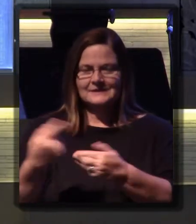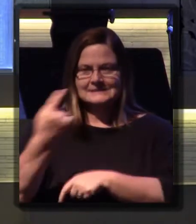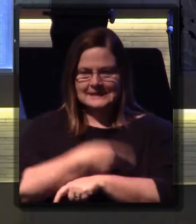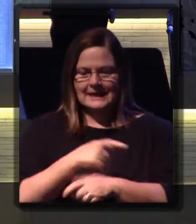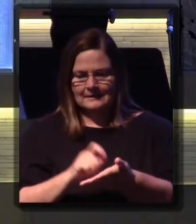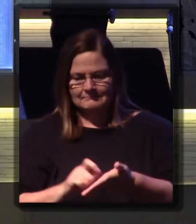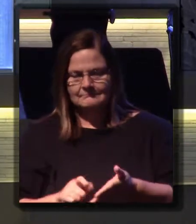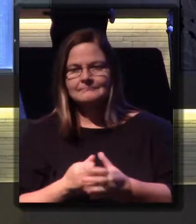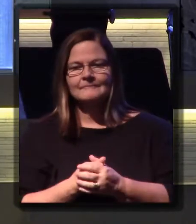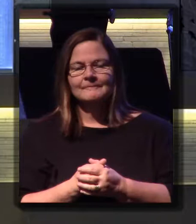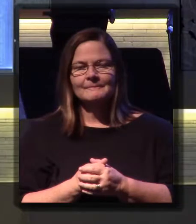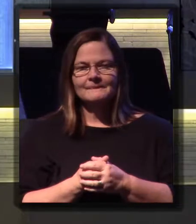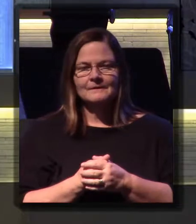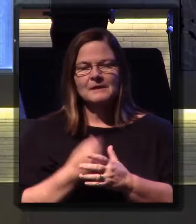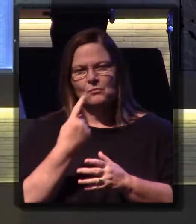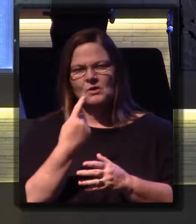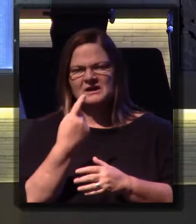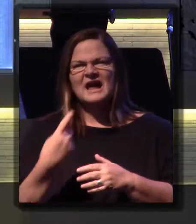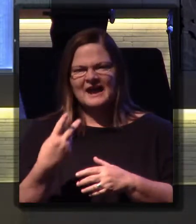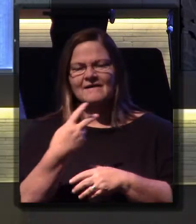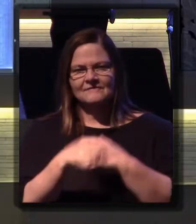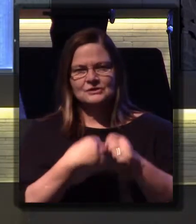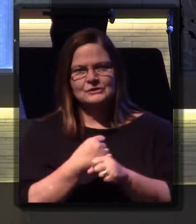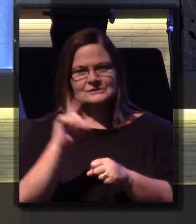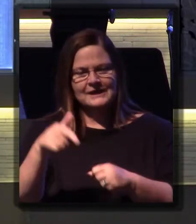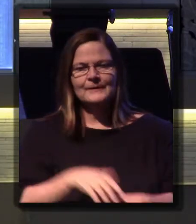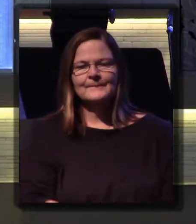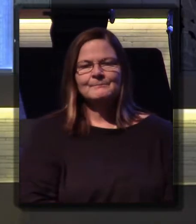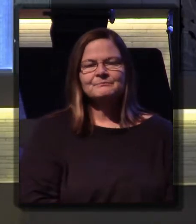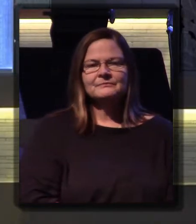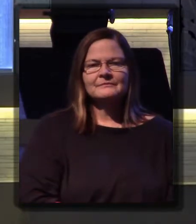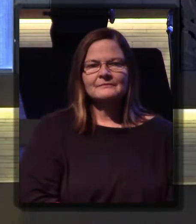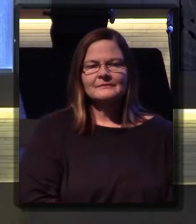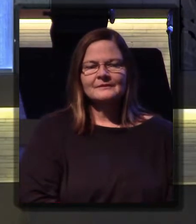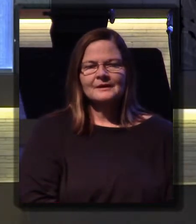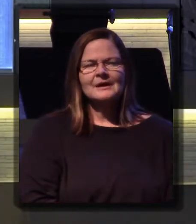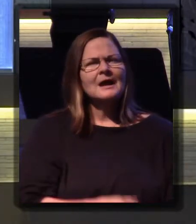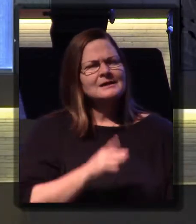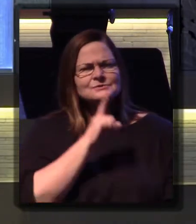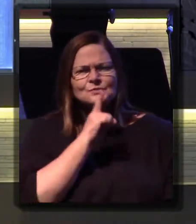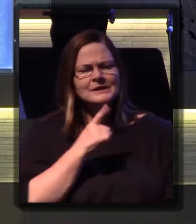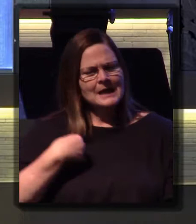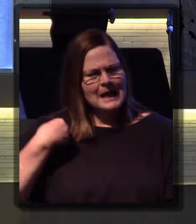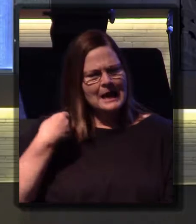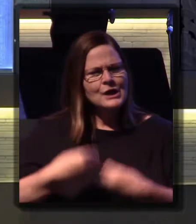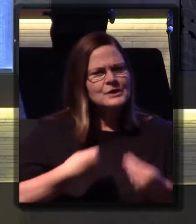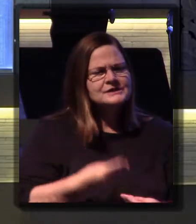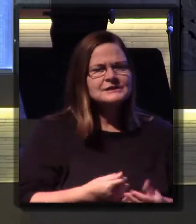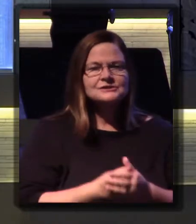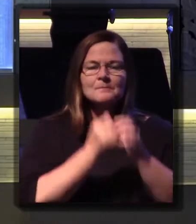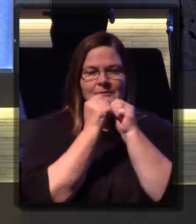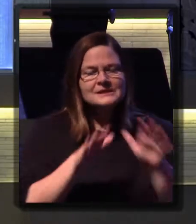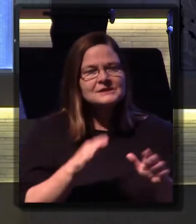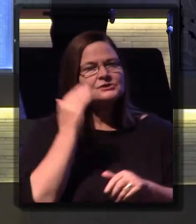reading the words of the New Testament on this date. About a year and a half later, I said, look at that. I